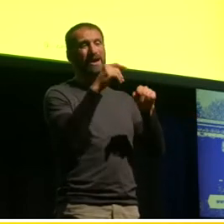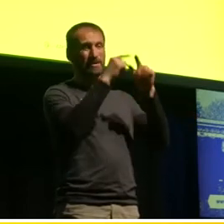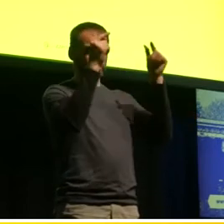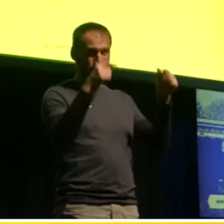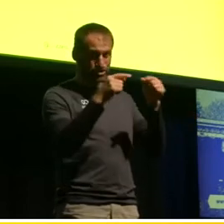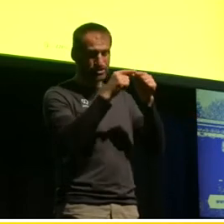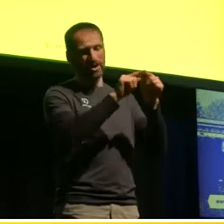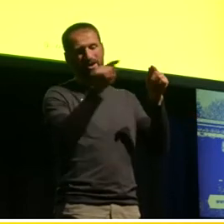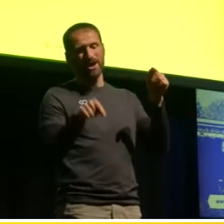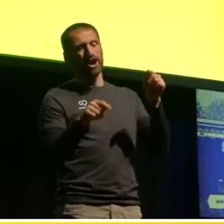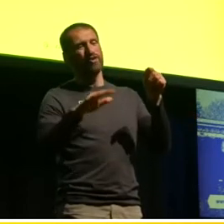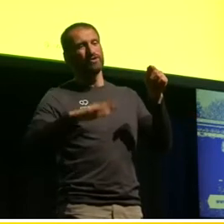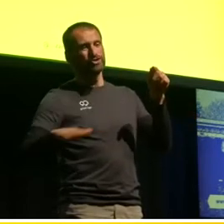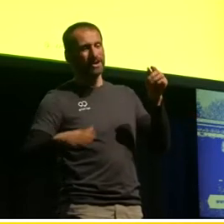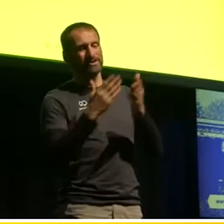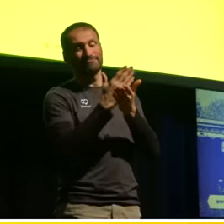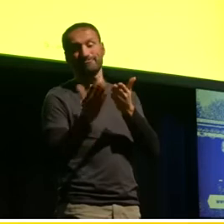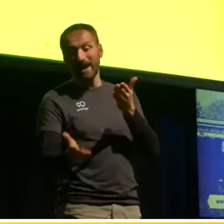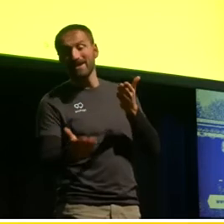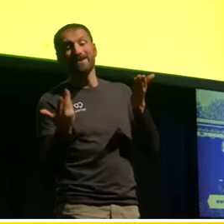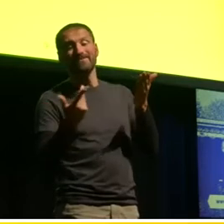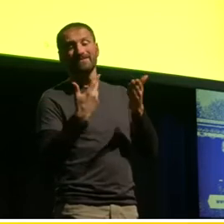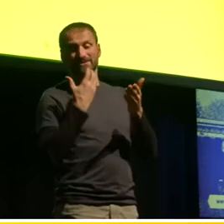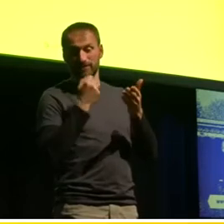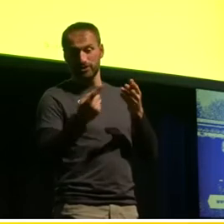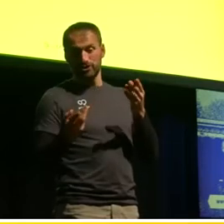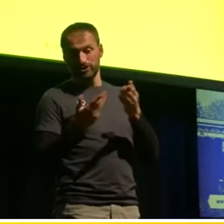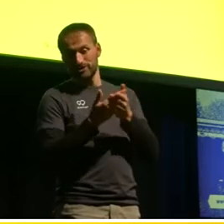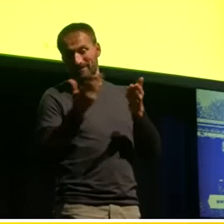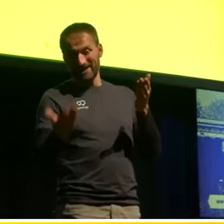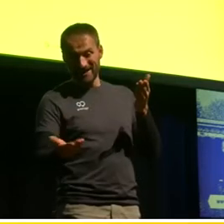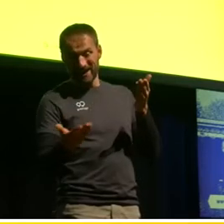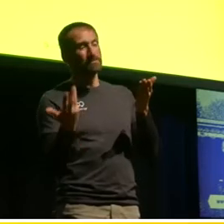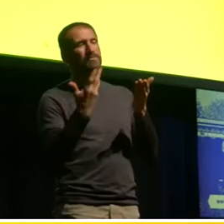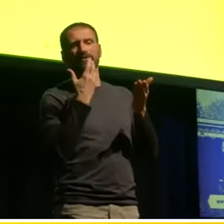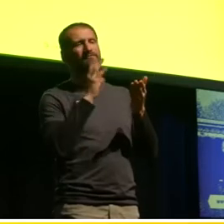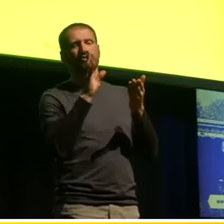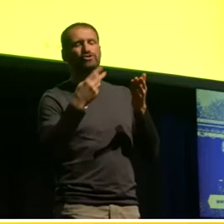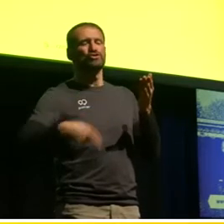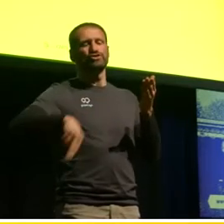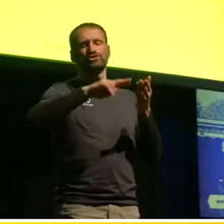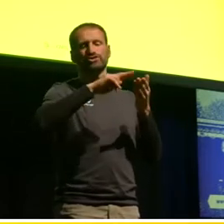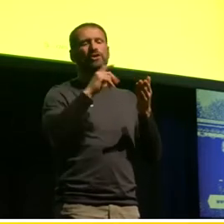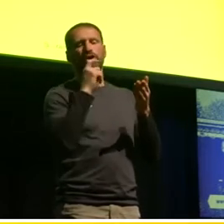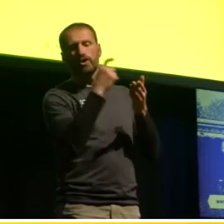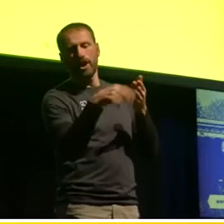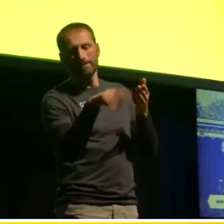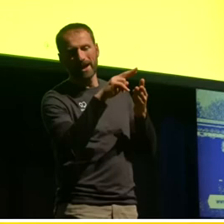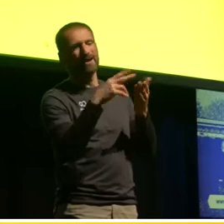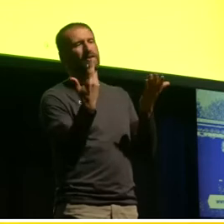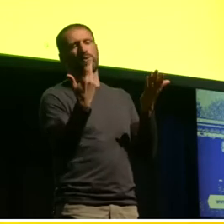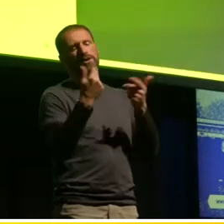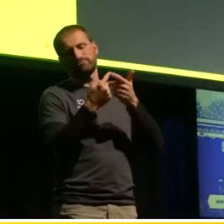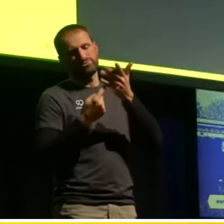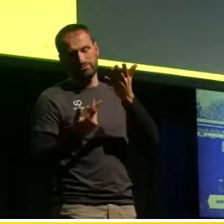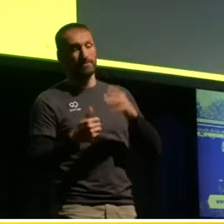to pass and what abilities you need to come back with callbacks or whatever you like. Great. So